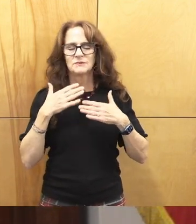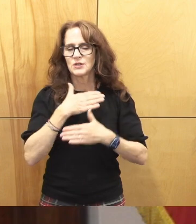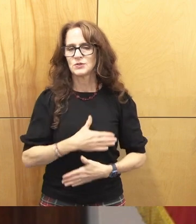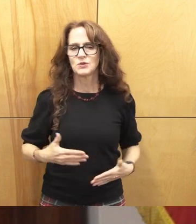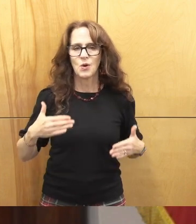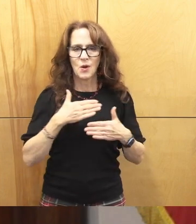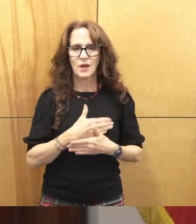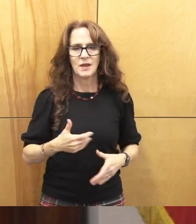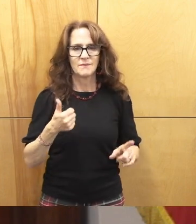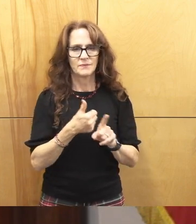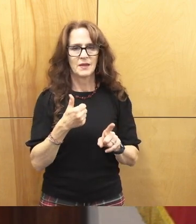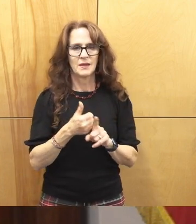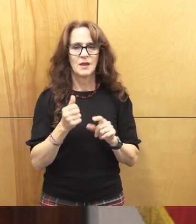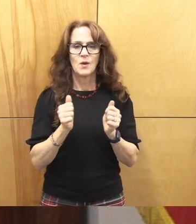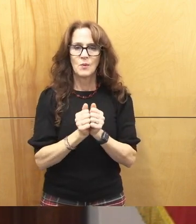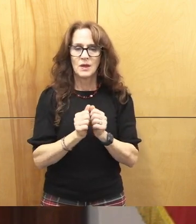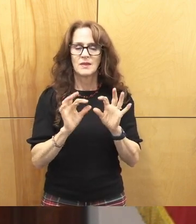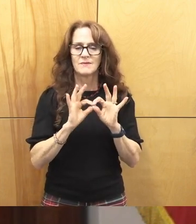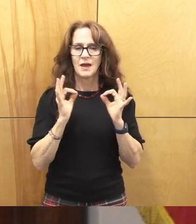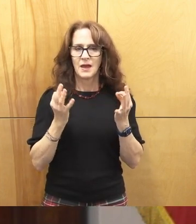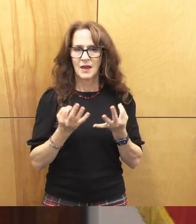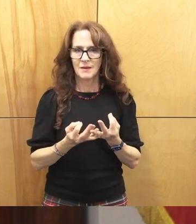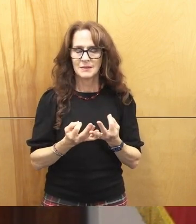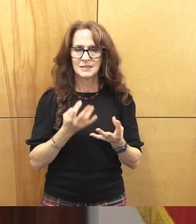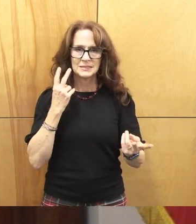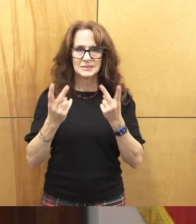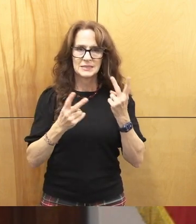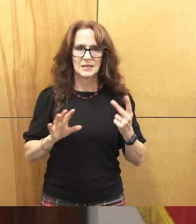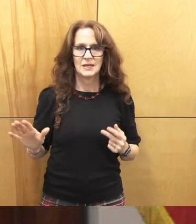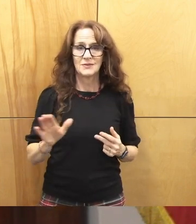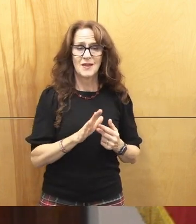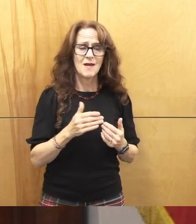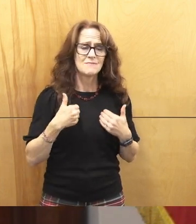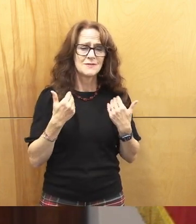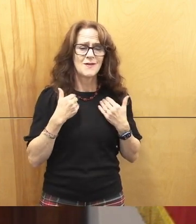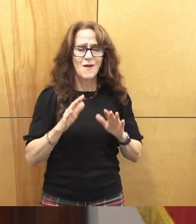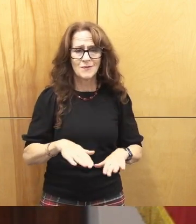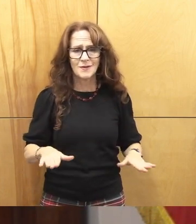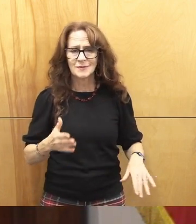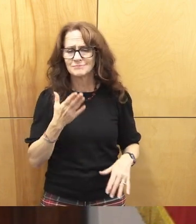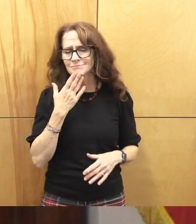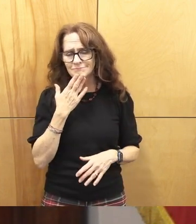enjoying themselves with their families, getting to see their little kids.